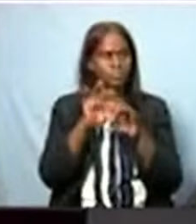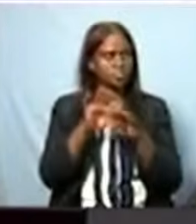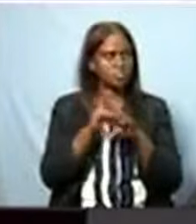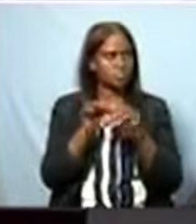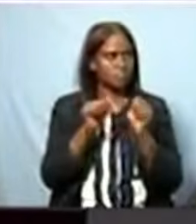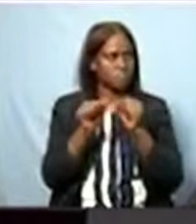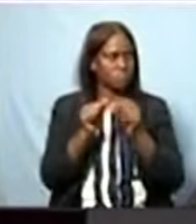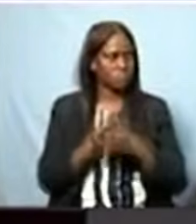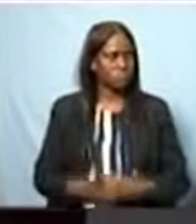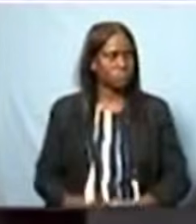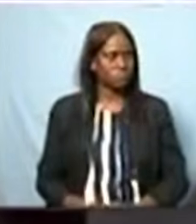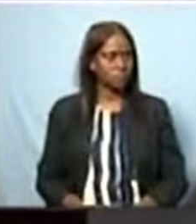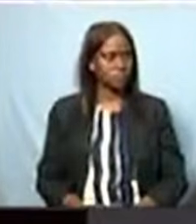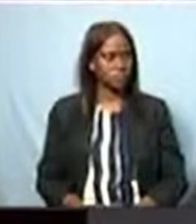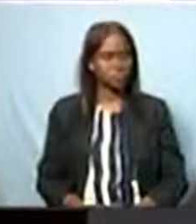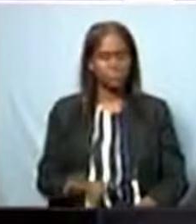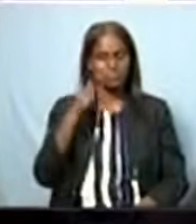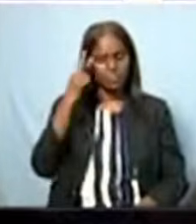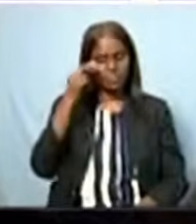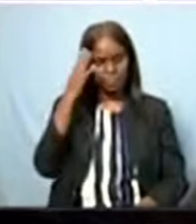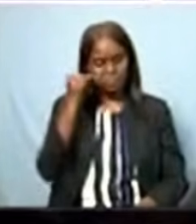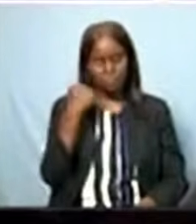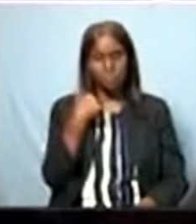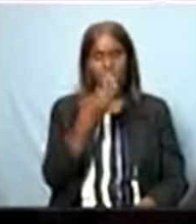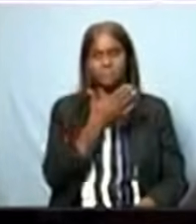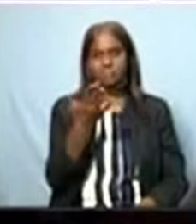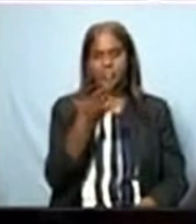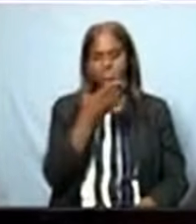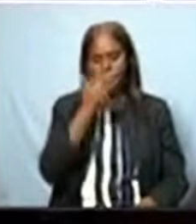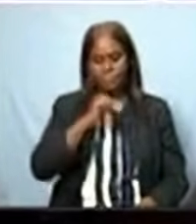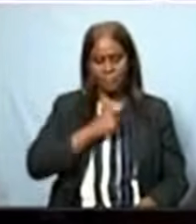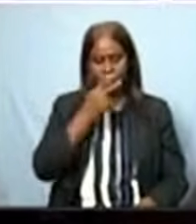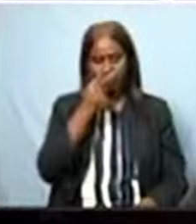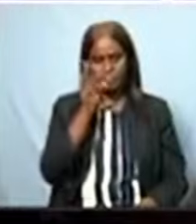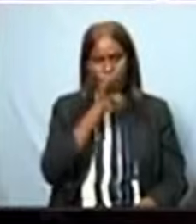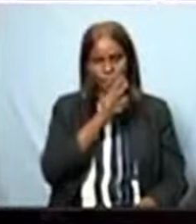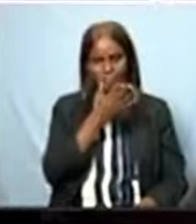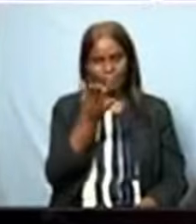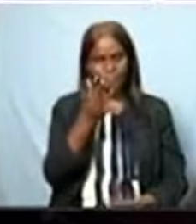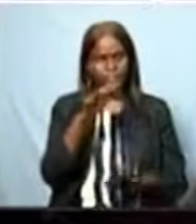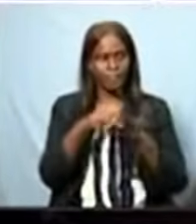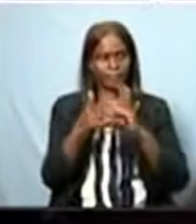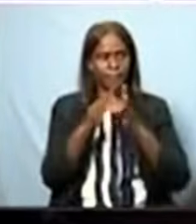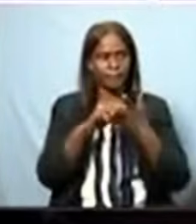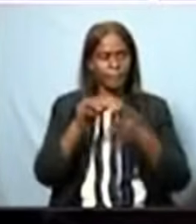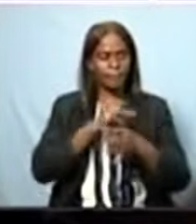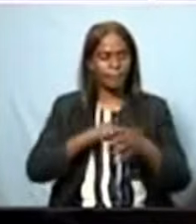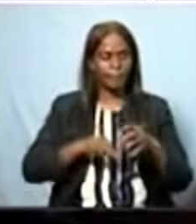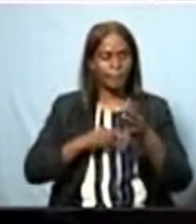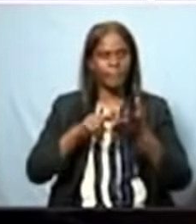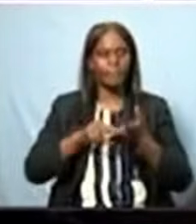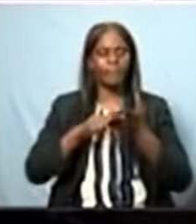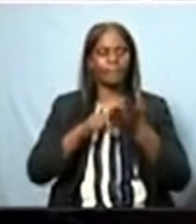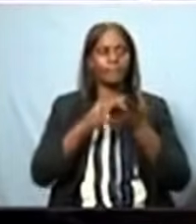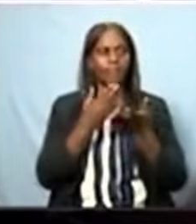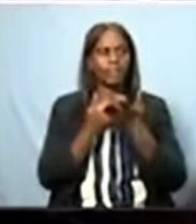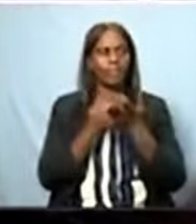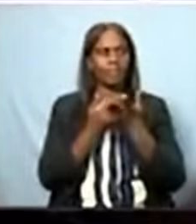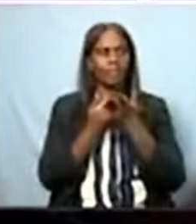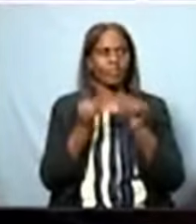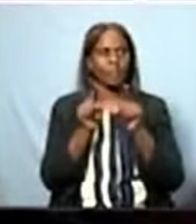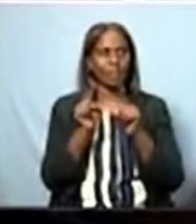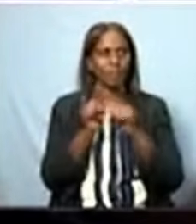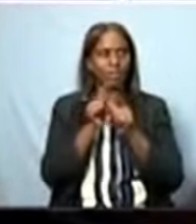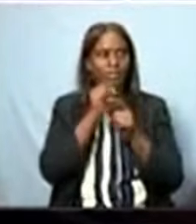system. Reasons are that we see a mixed member proportional representation as